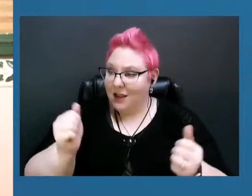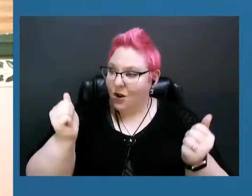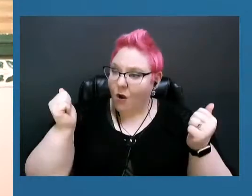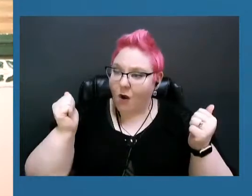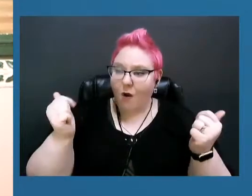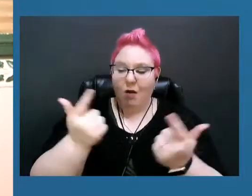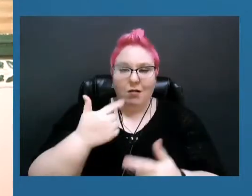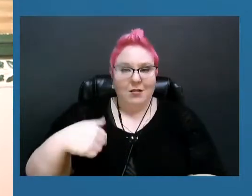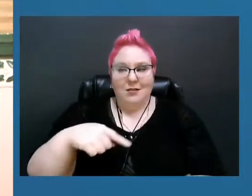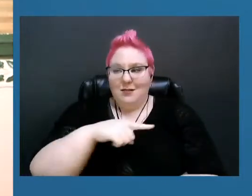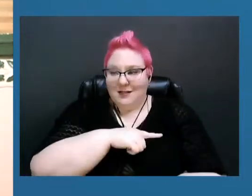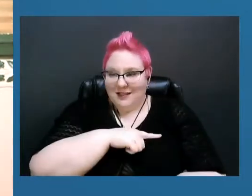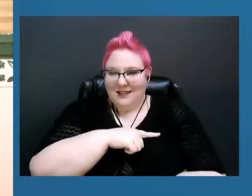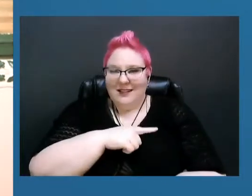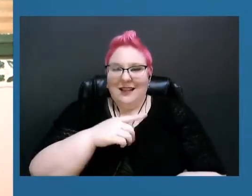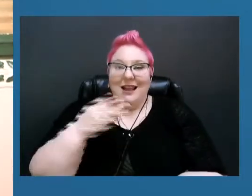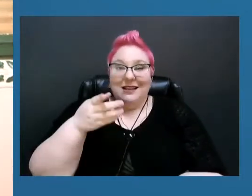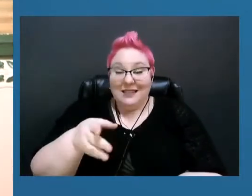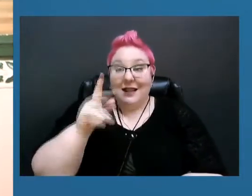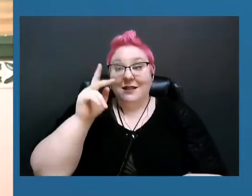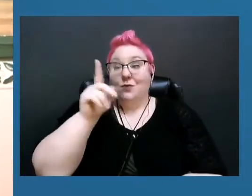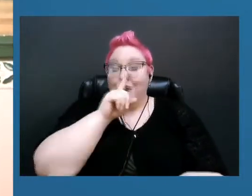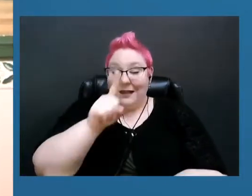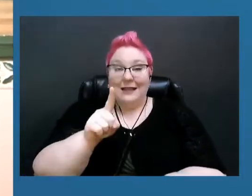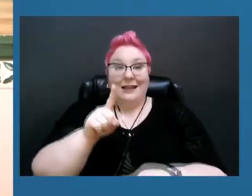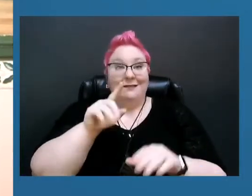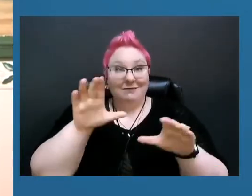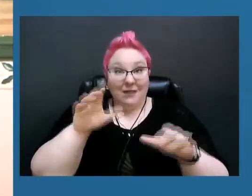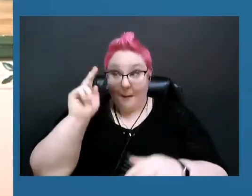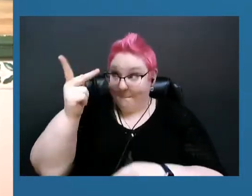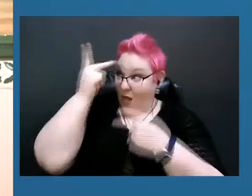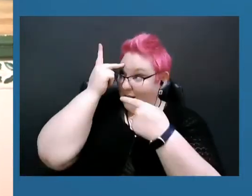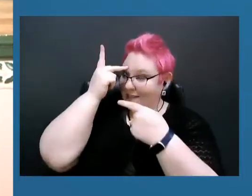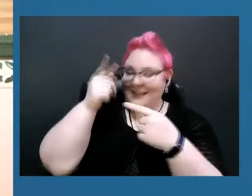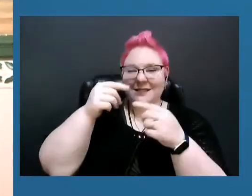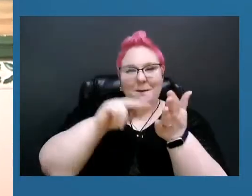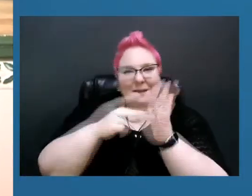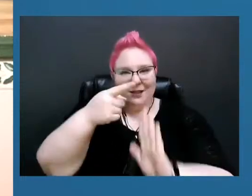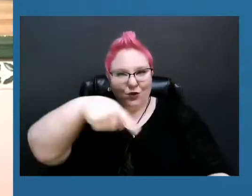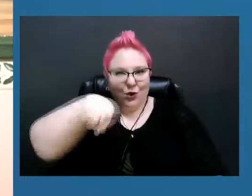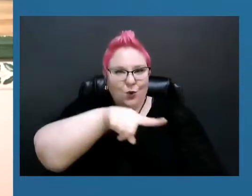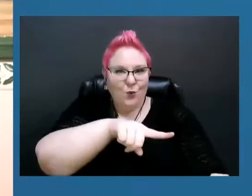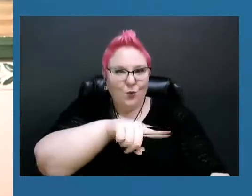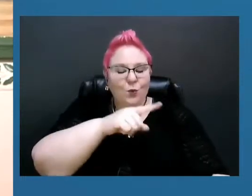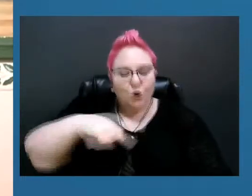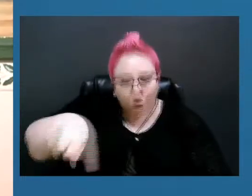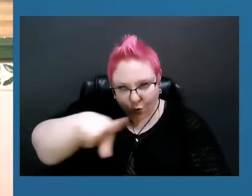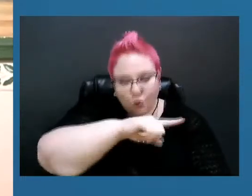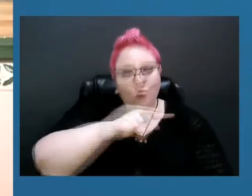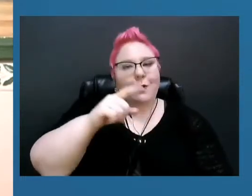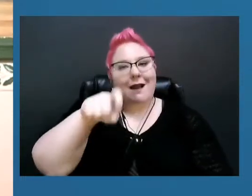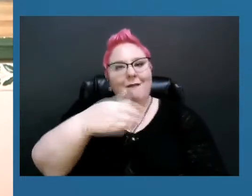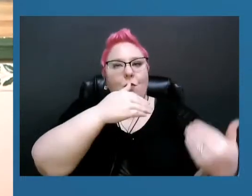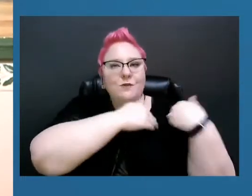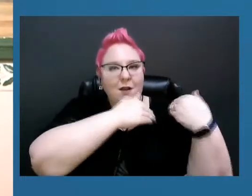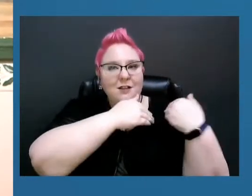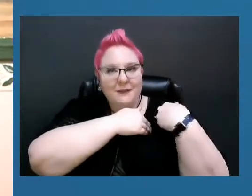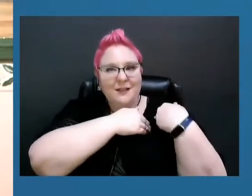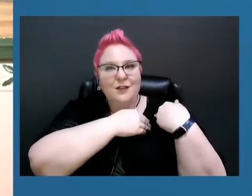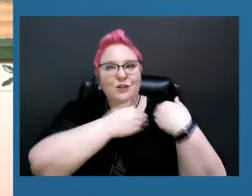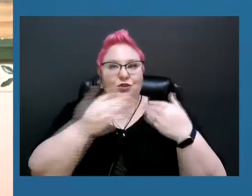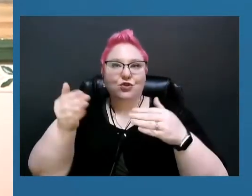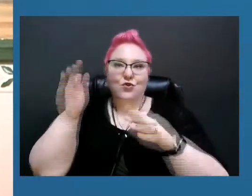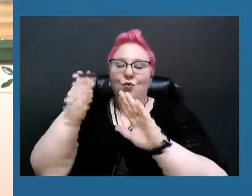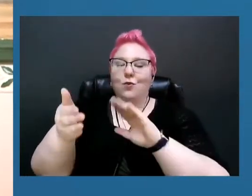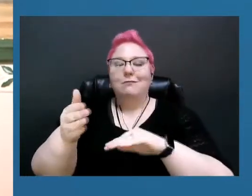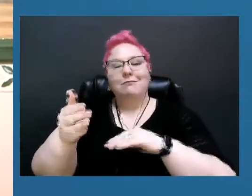country where the body politic is all of you. All of us have a responsibility to stand up and call it out, or else it'll be too